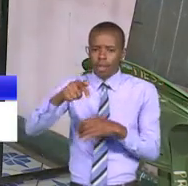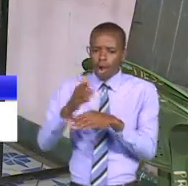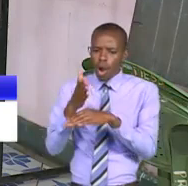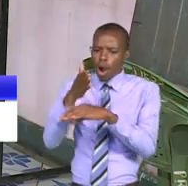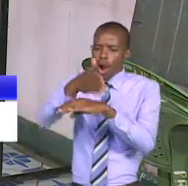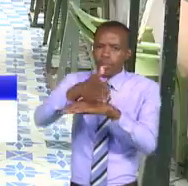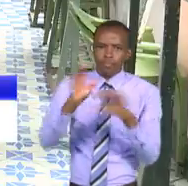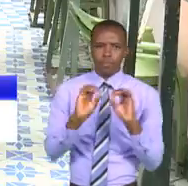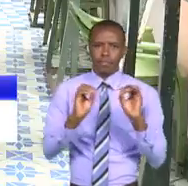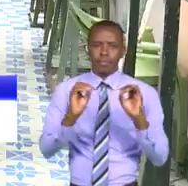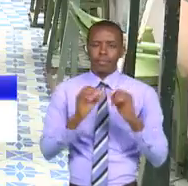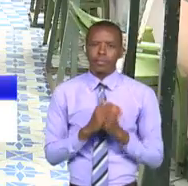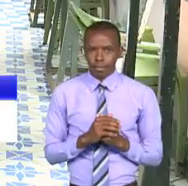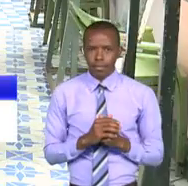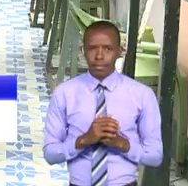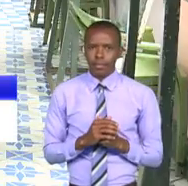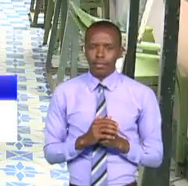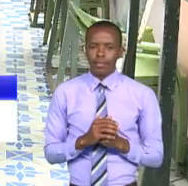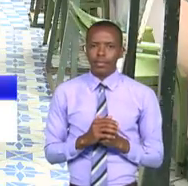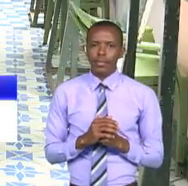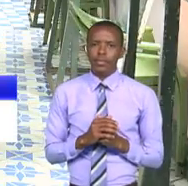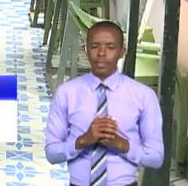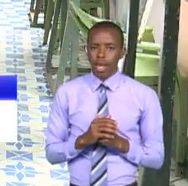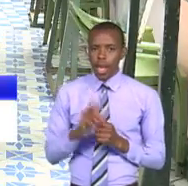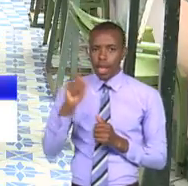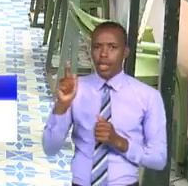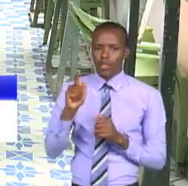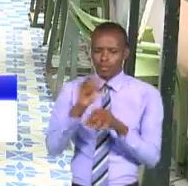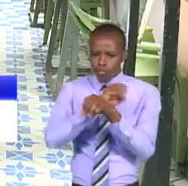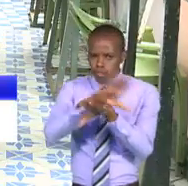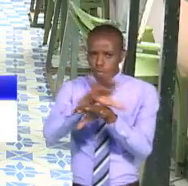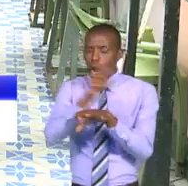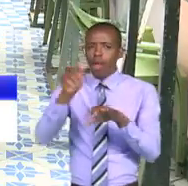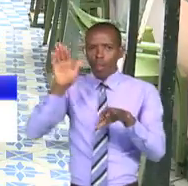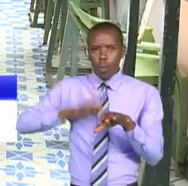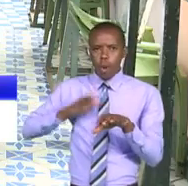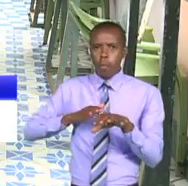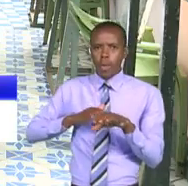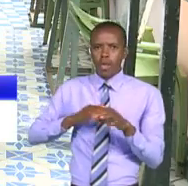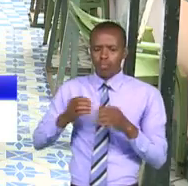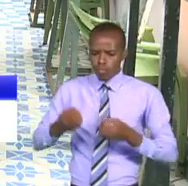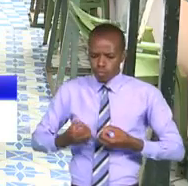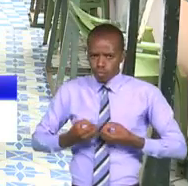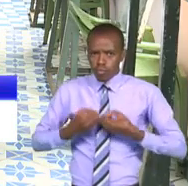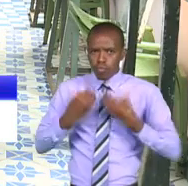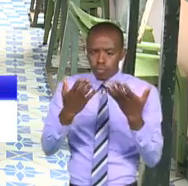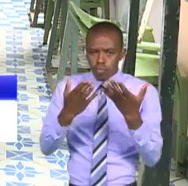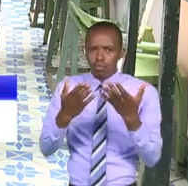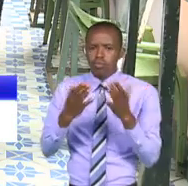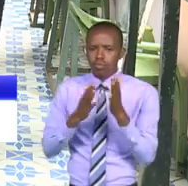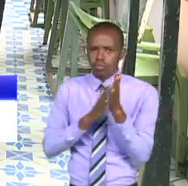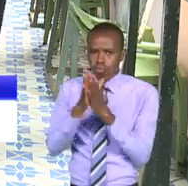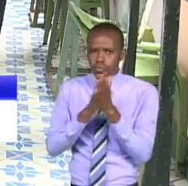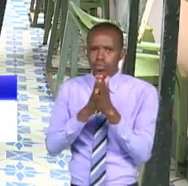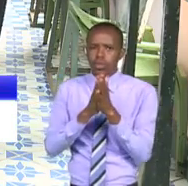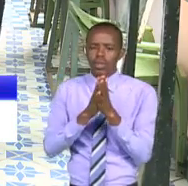huo mstari. Devoted to service, she has influenced other women who have since expressed interest in joining the game, which she teaches